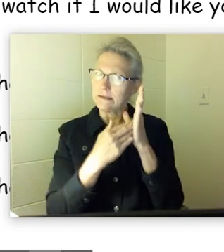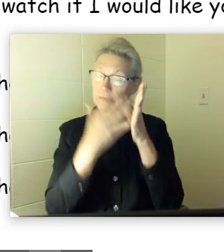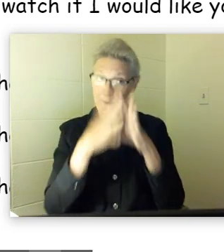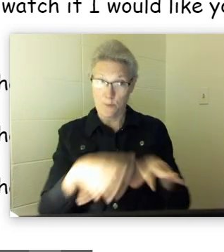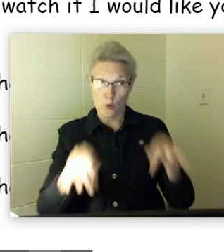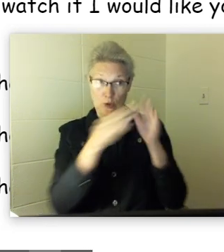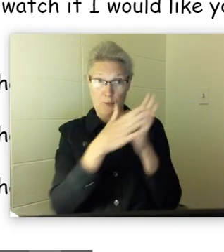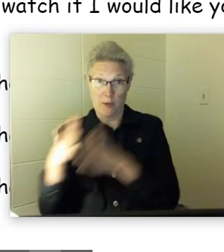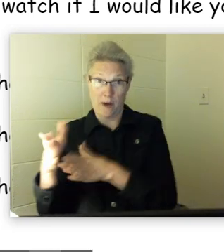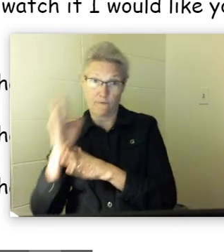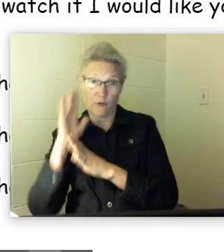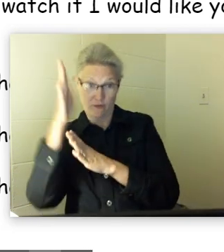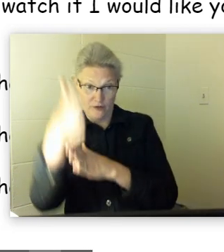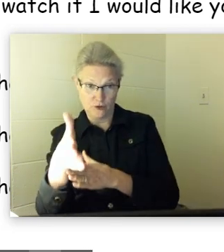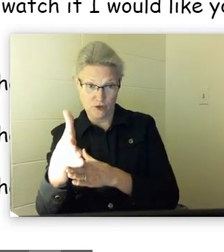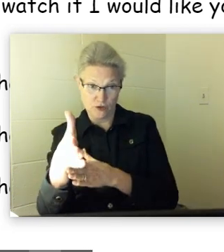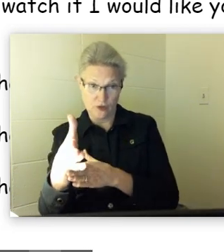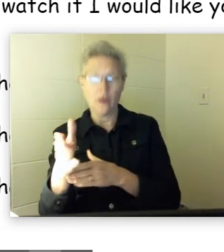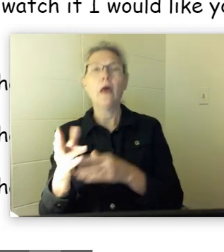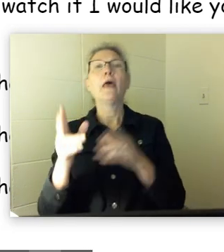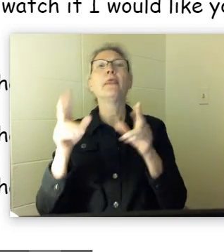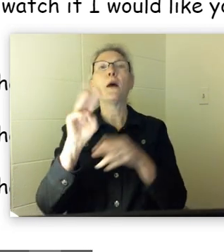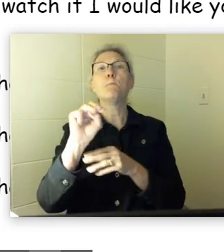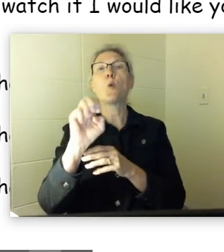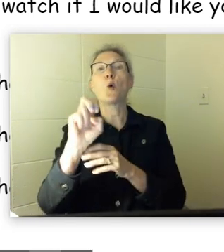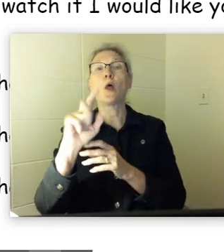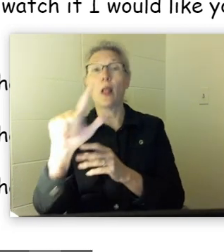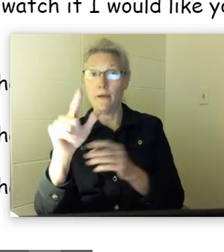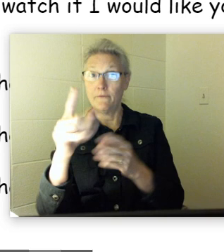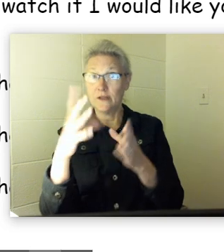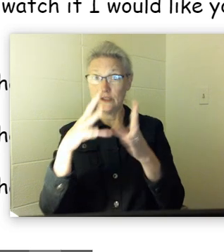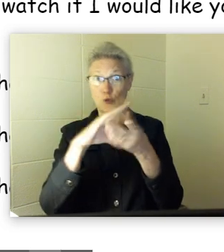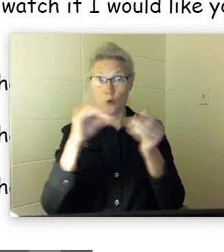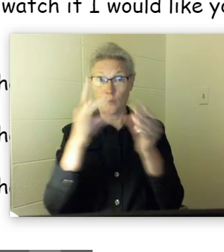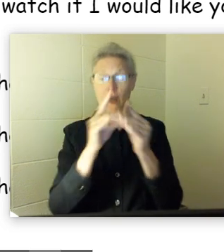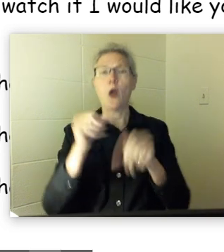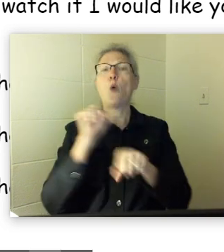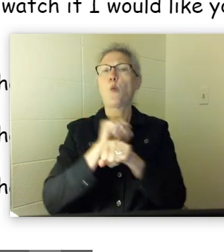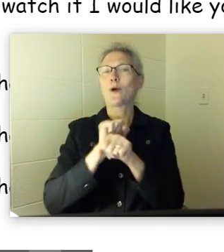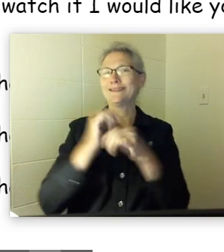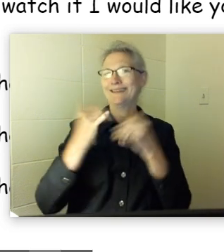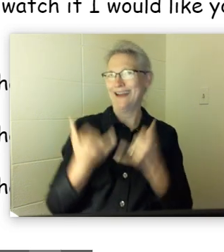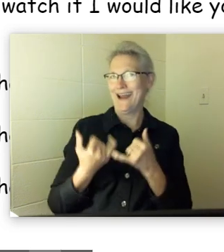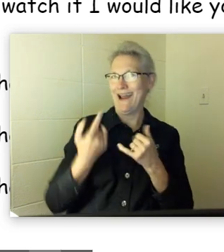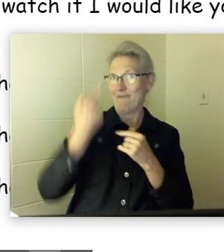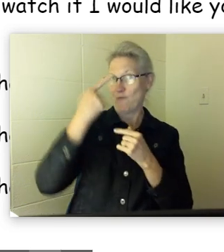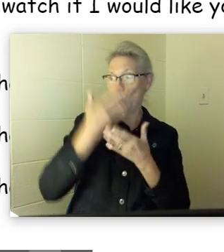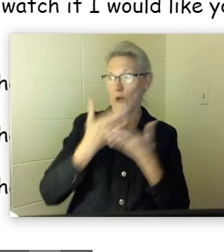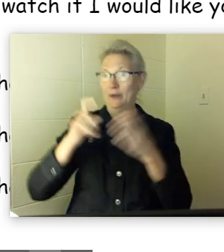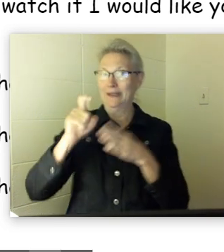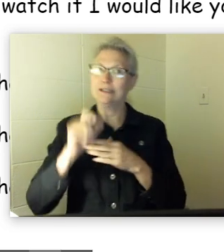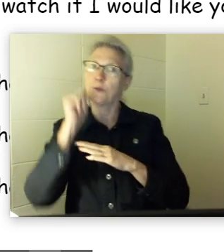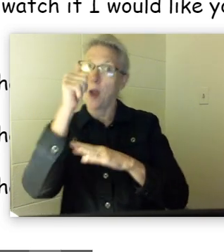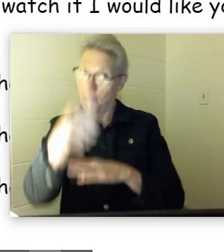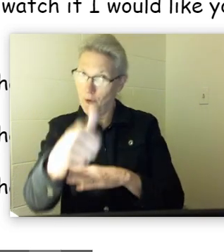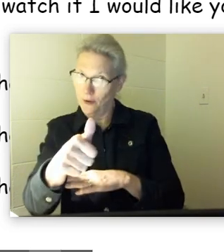future. Moral of the story: work today for what you will need tomorrow.